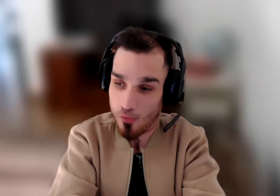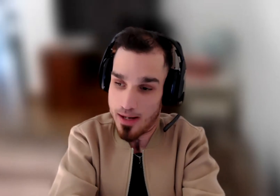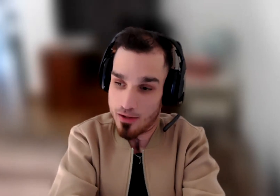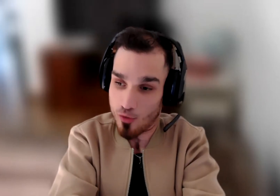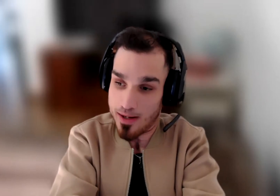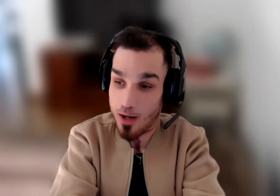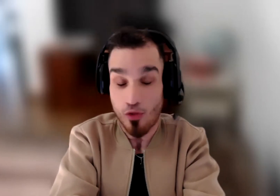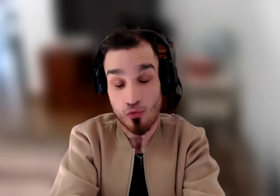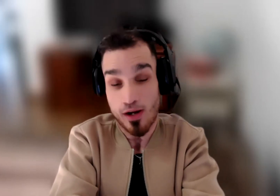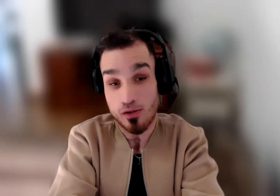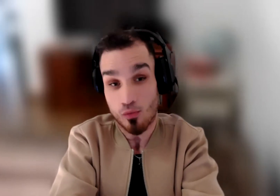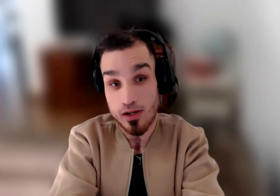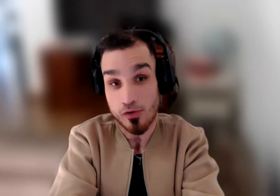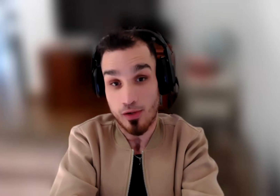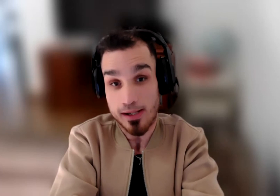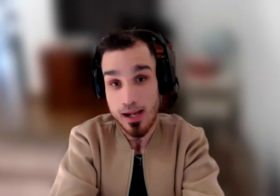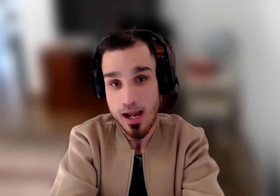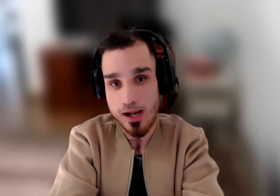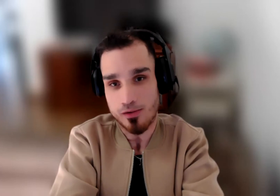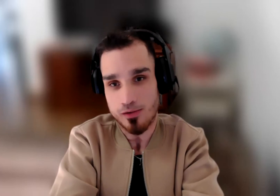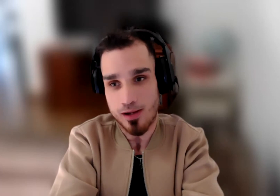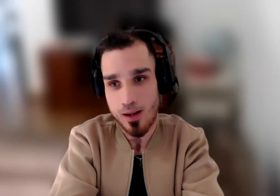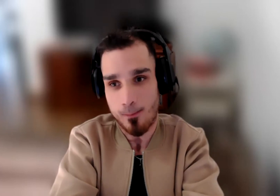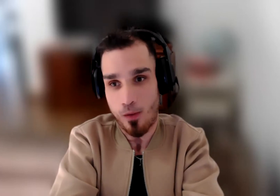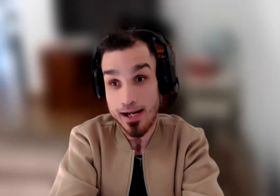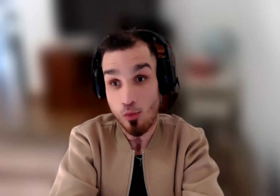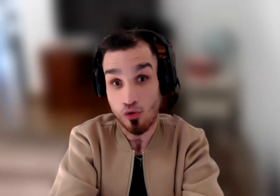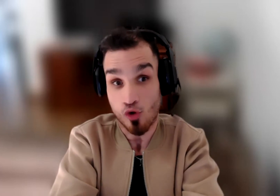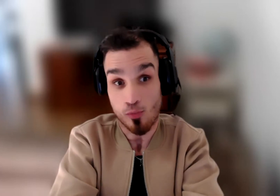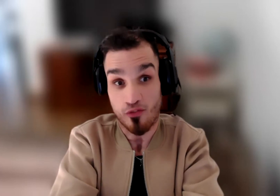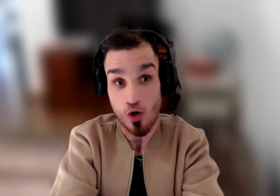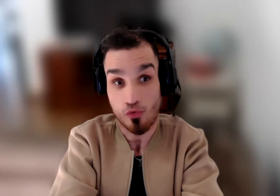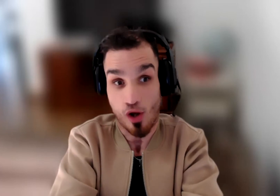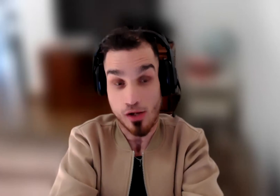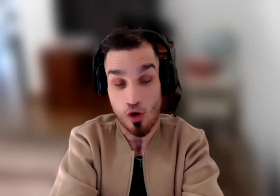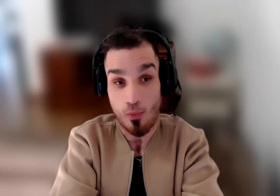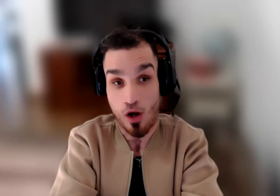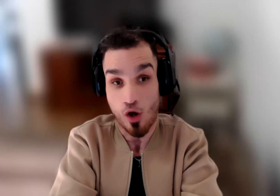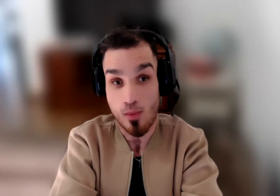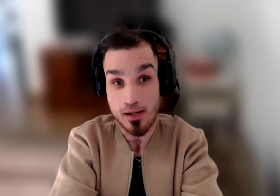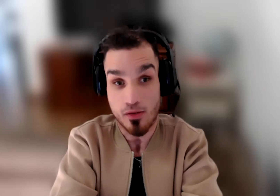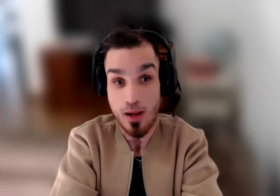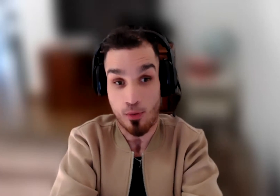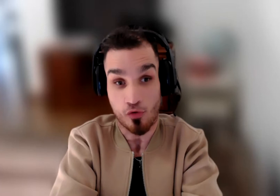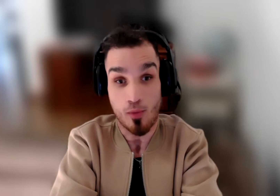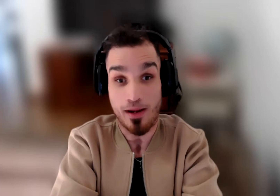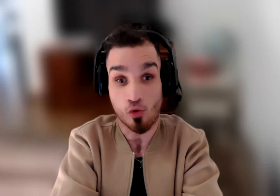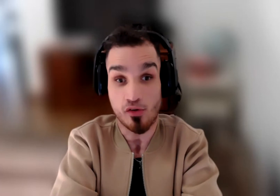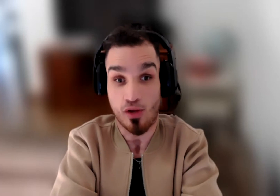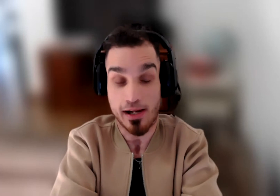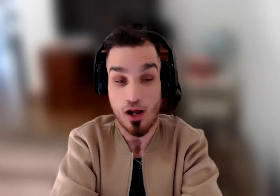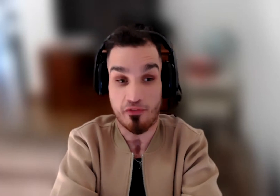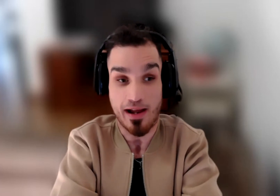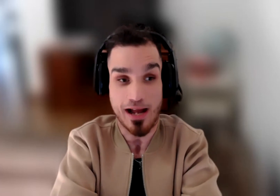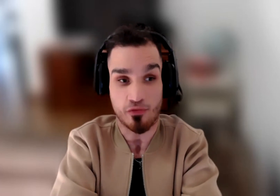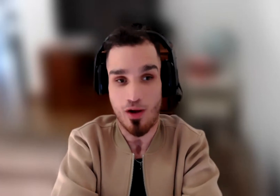I was meant to meet up with a friend recently, and I didn't want to because my phone was dying. So I went home, and that person went back to